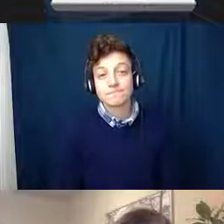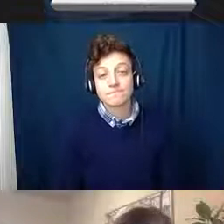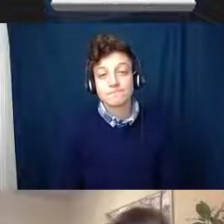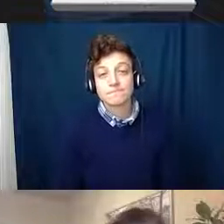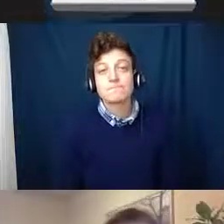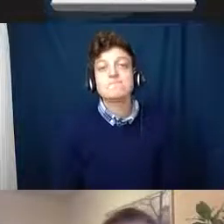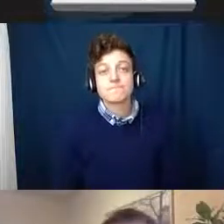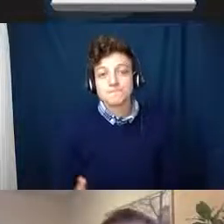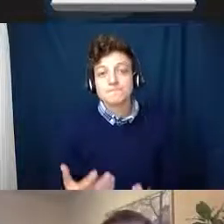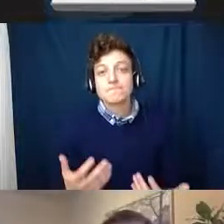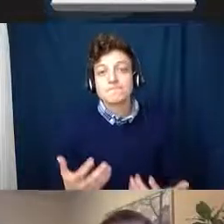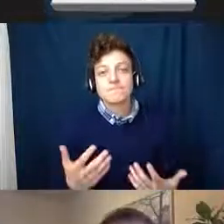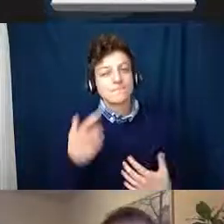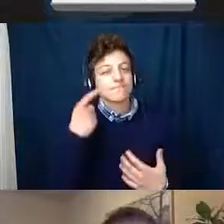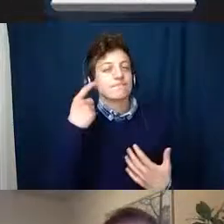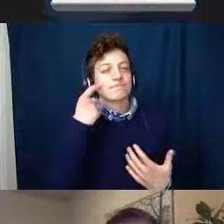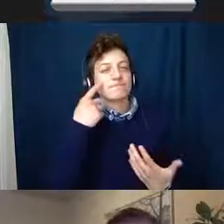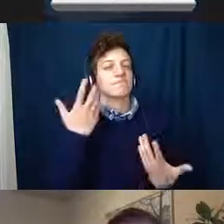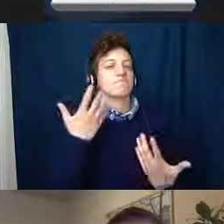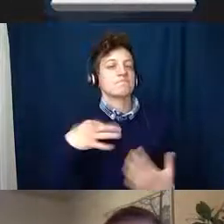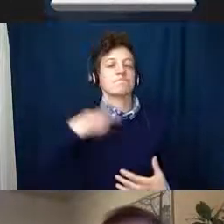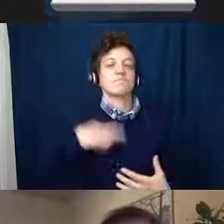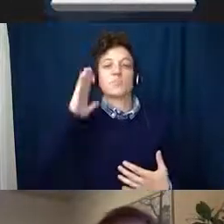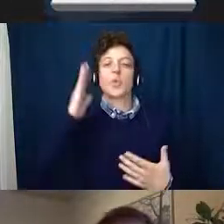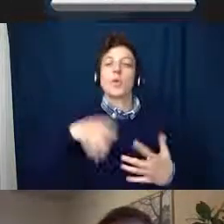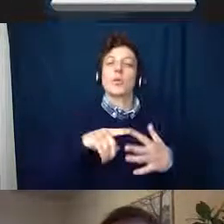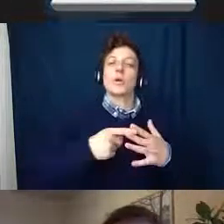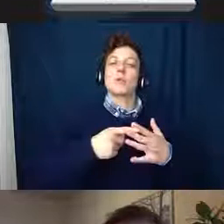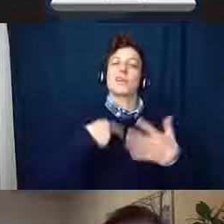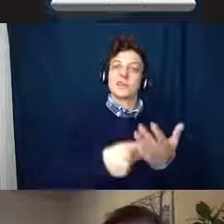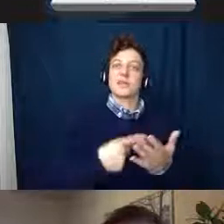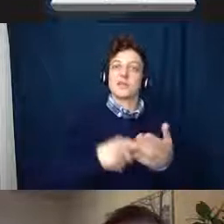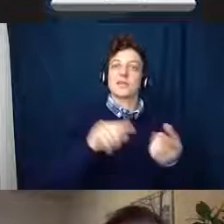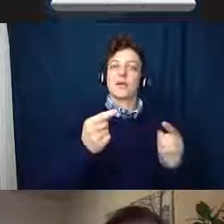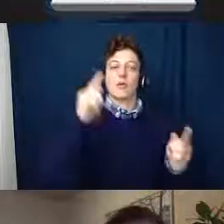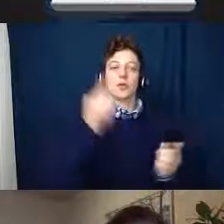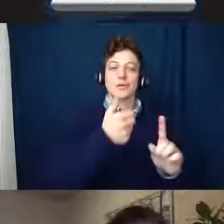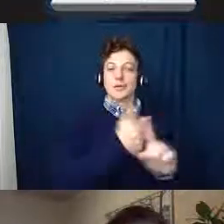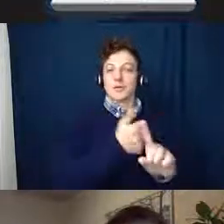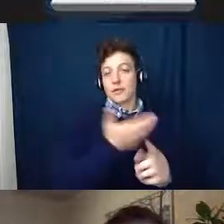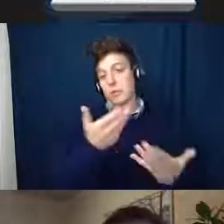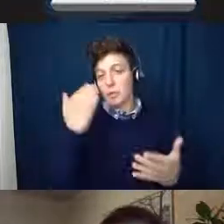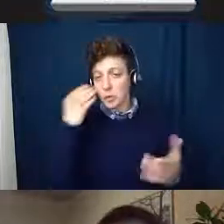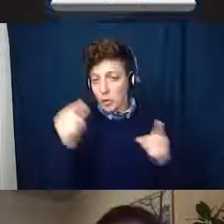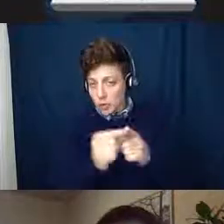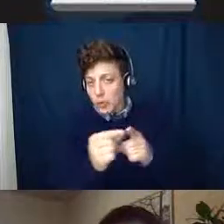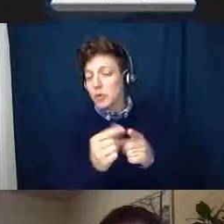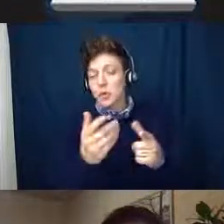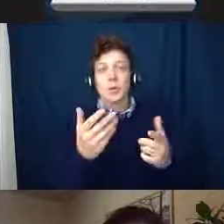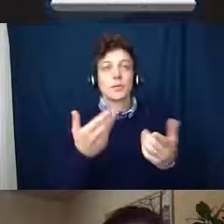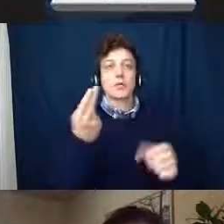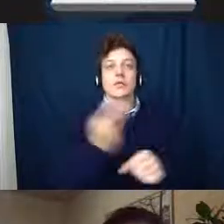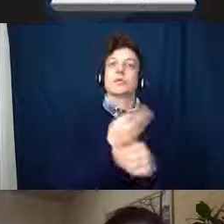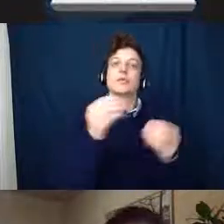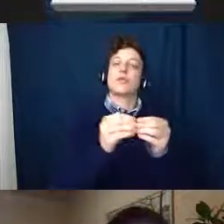And so I think it's helpful to kind of start off thinking about what harm reduction is. You may have heard the term. It's kind of increasingly being used